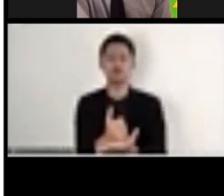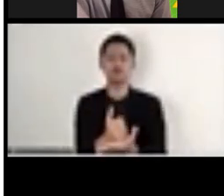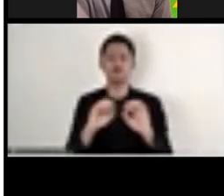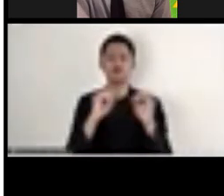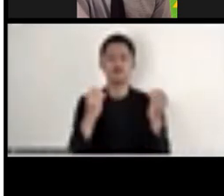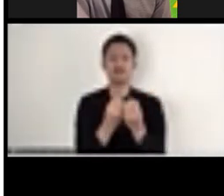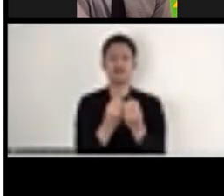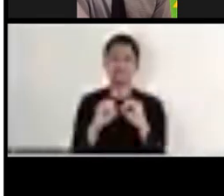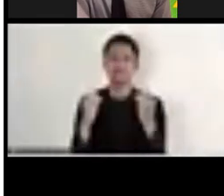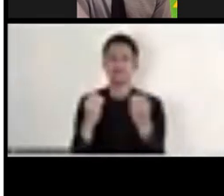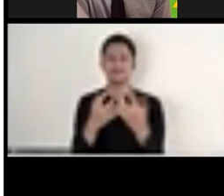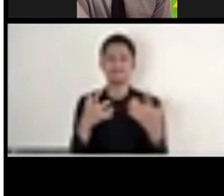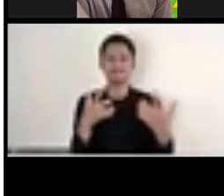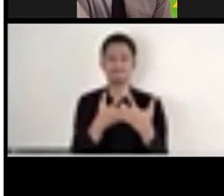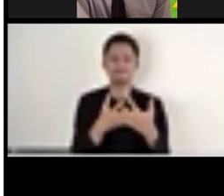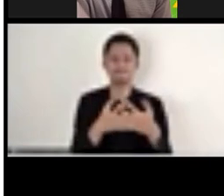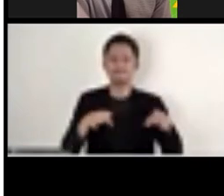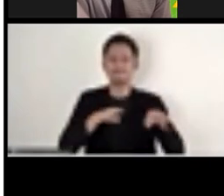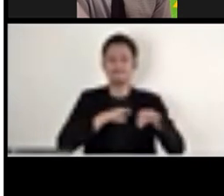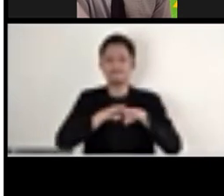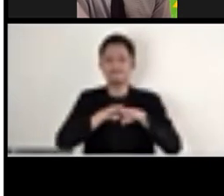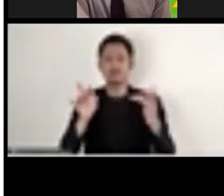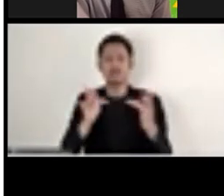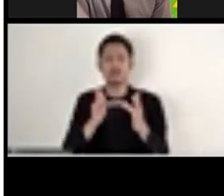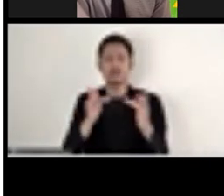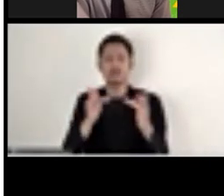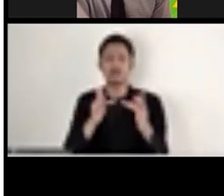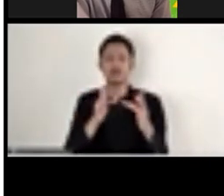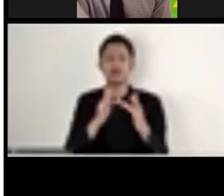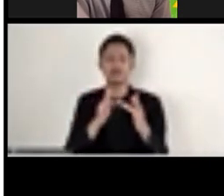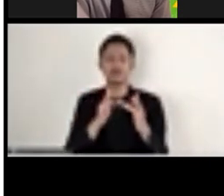kecap online aw